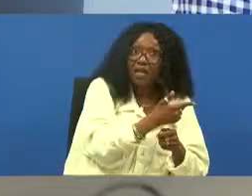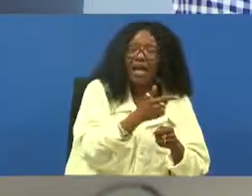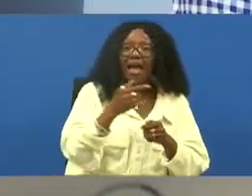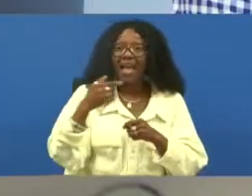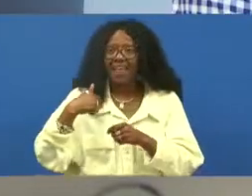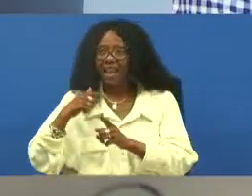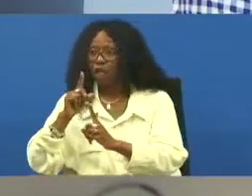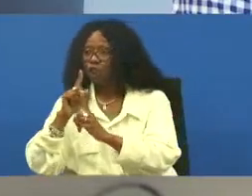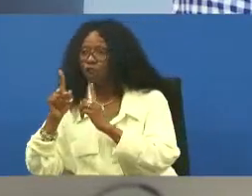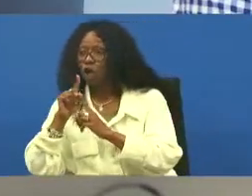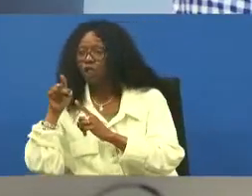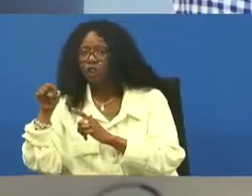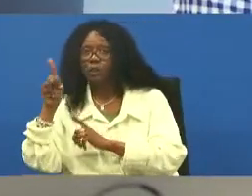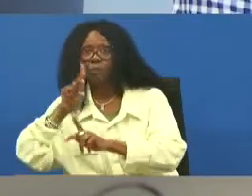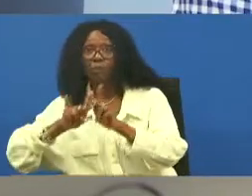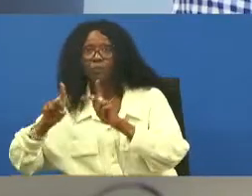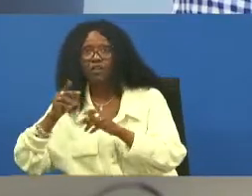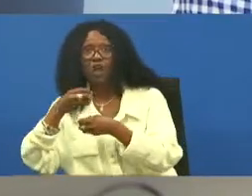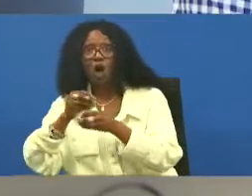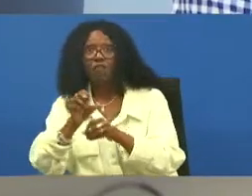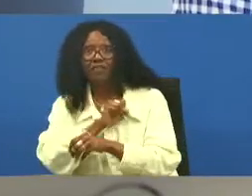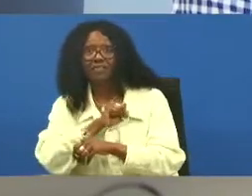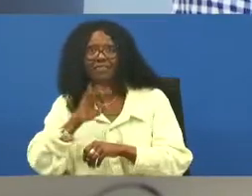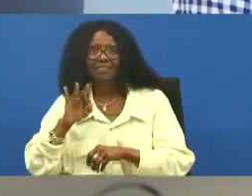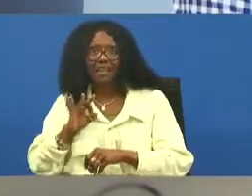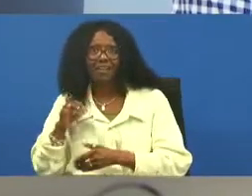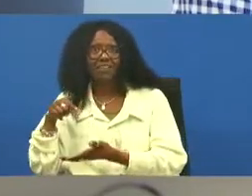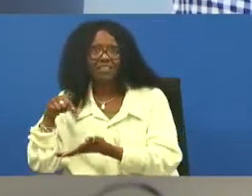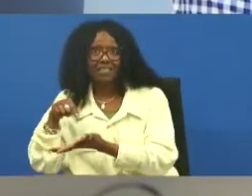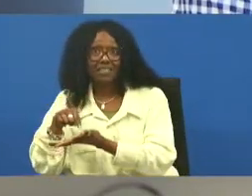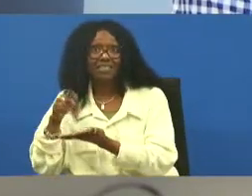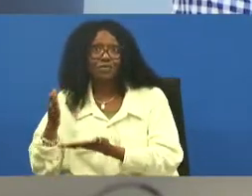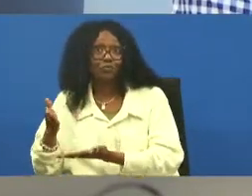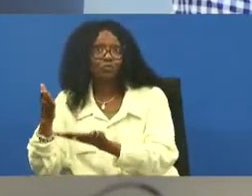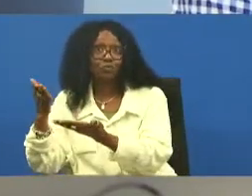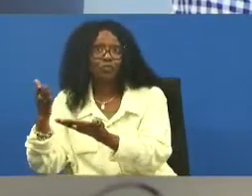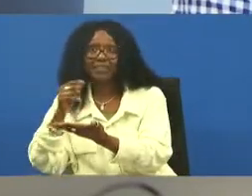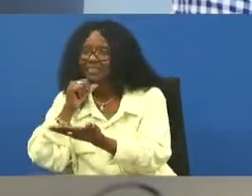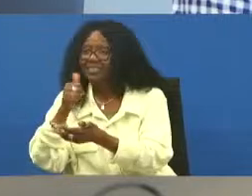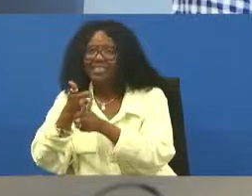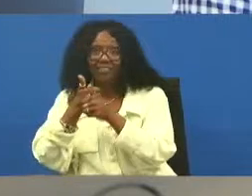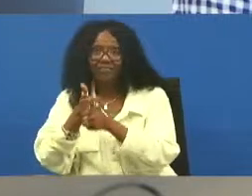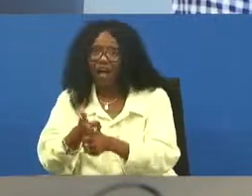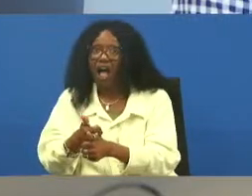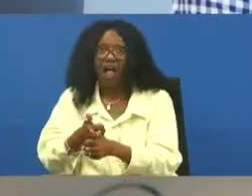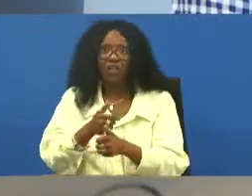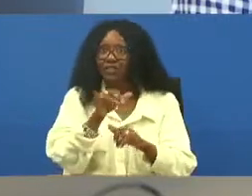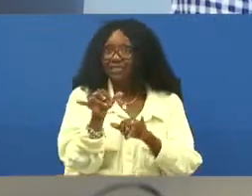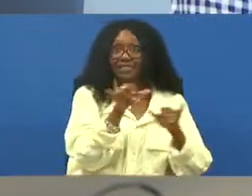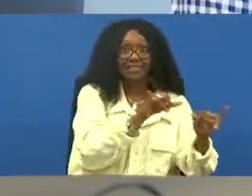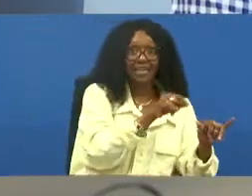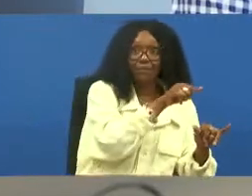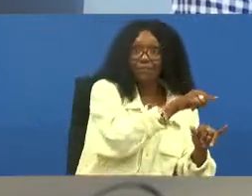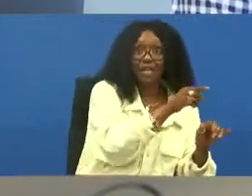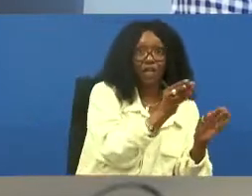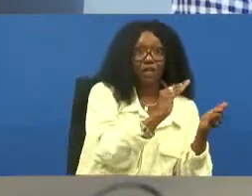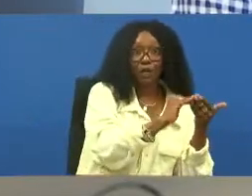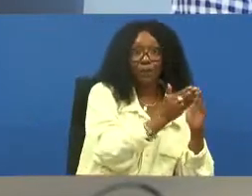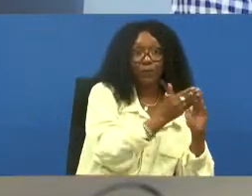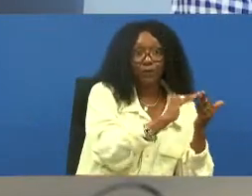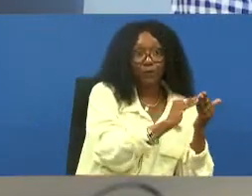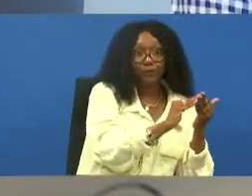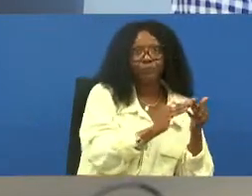constituents, my office and staff, it's clear that this proposal does not align with this community, point blank and clear. And so, given